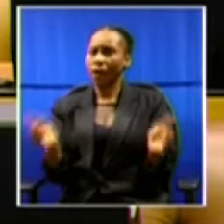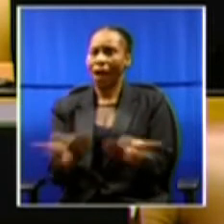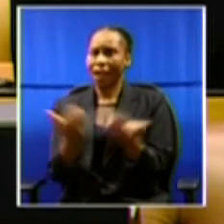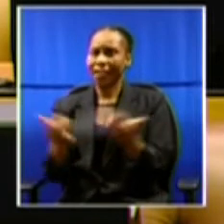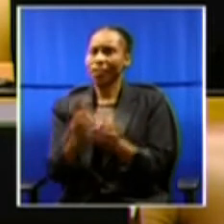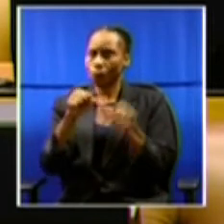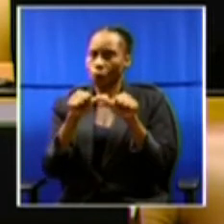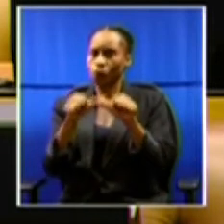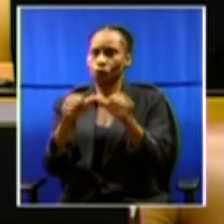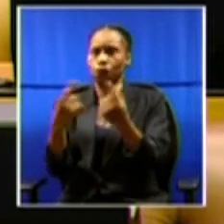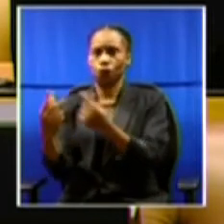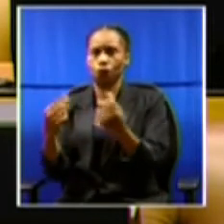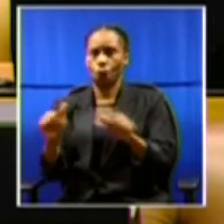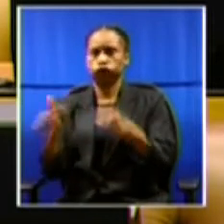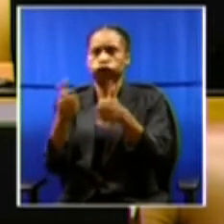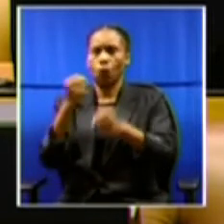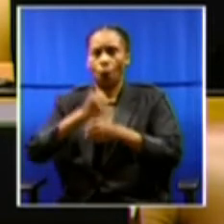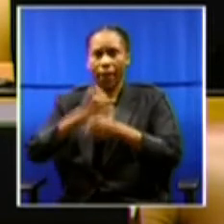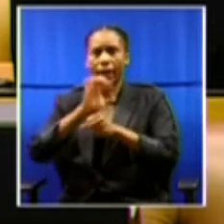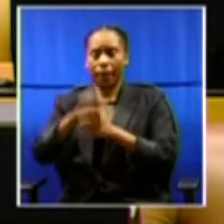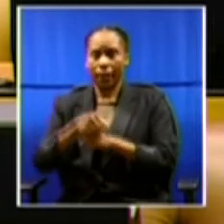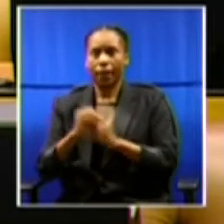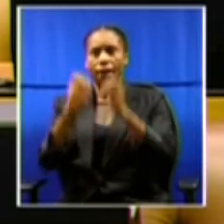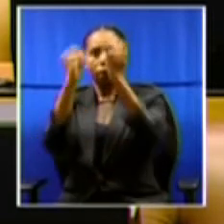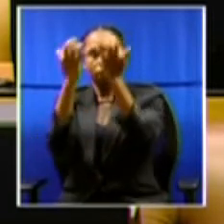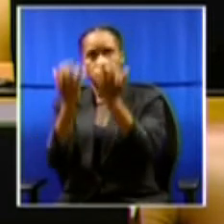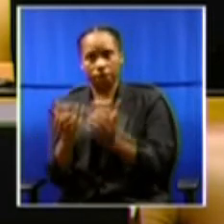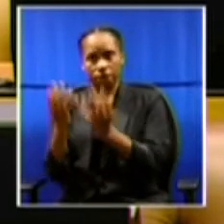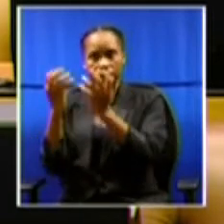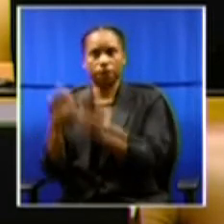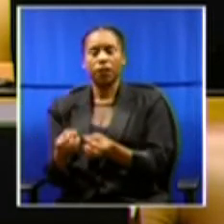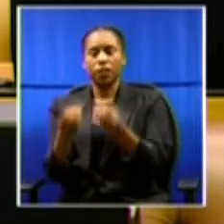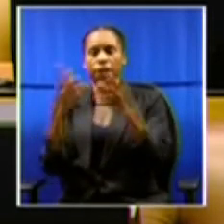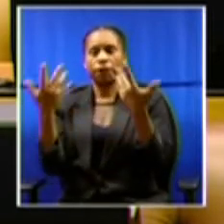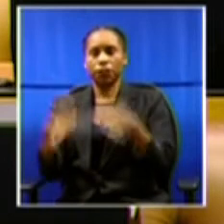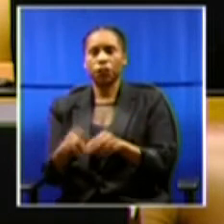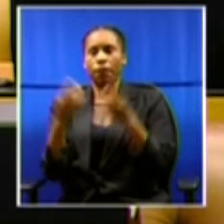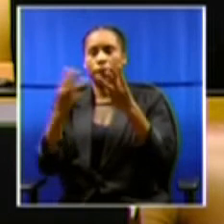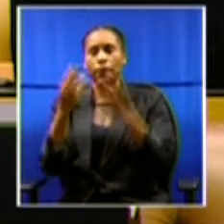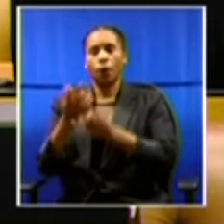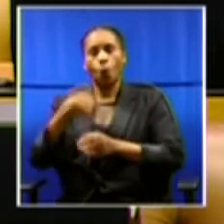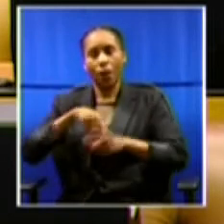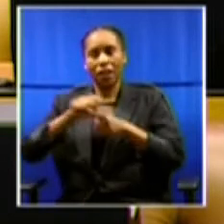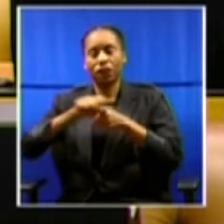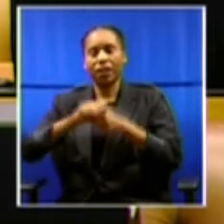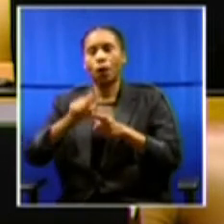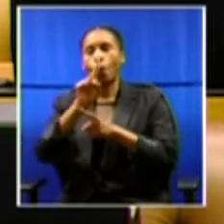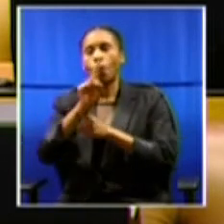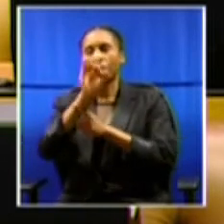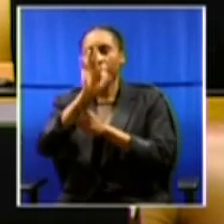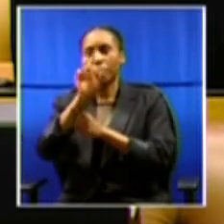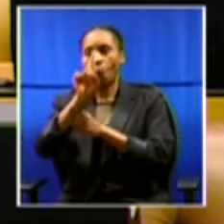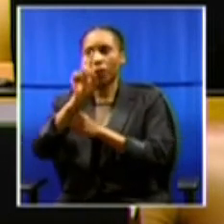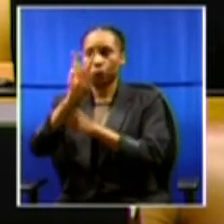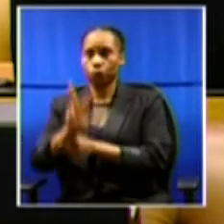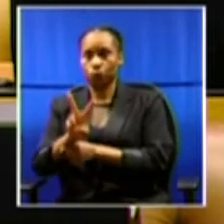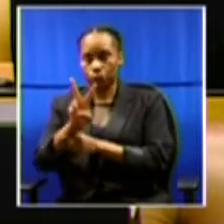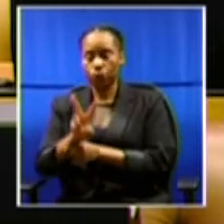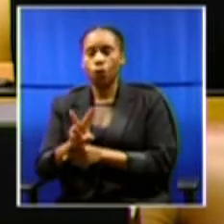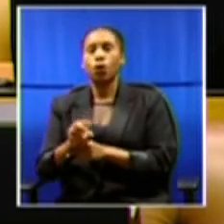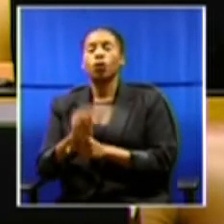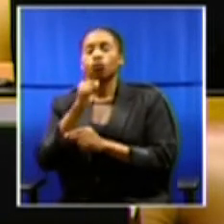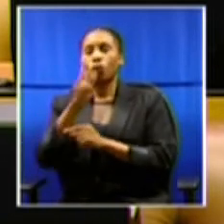to do so. I have given the figures of the people that were training, that there are 312. I have given that we're working